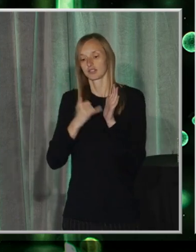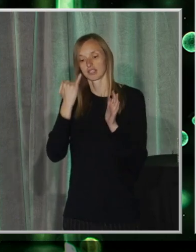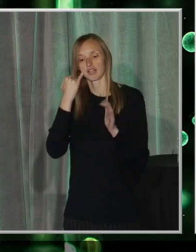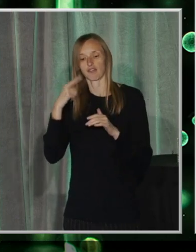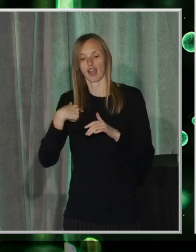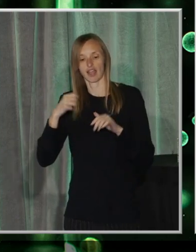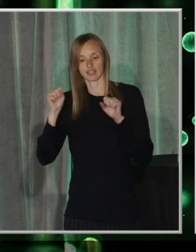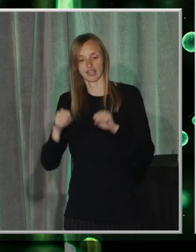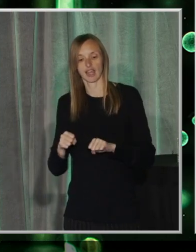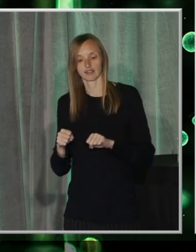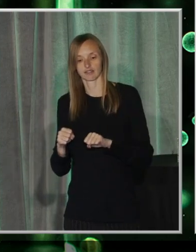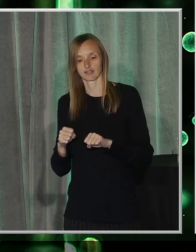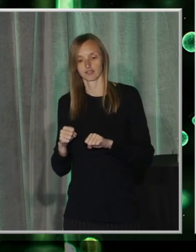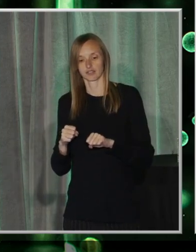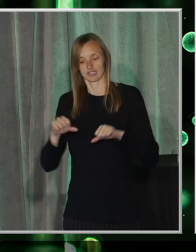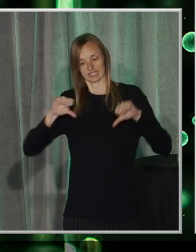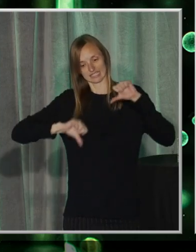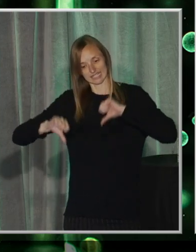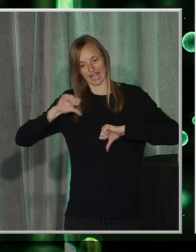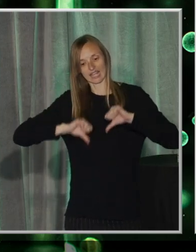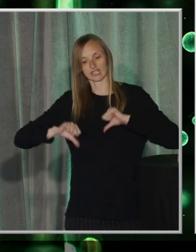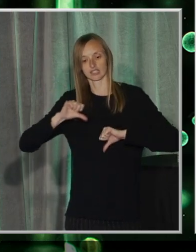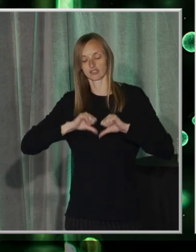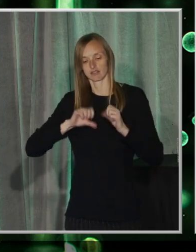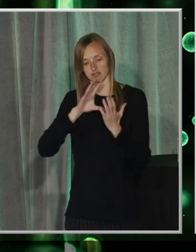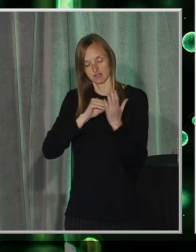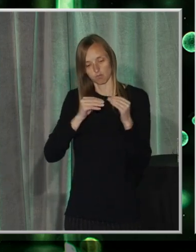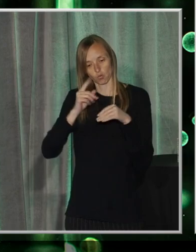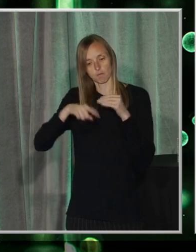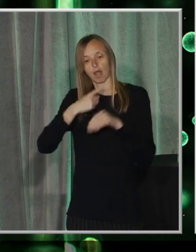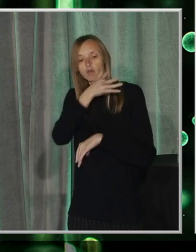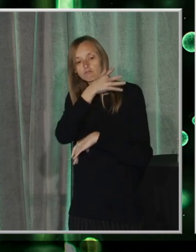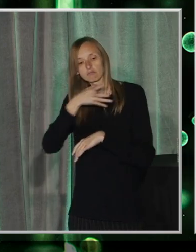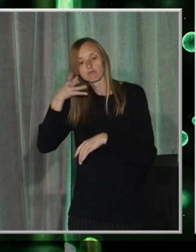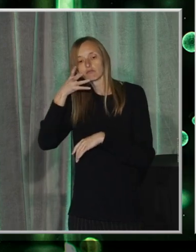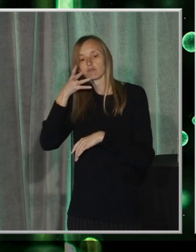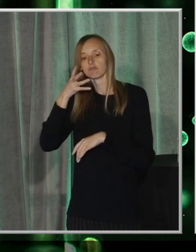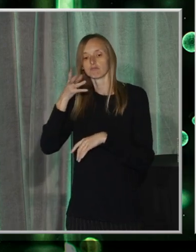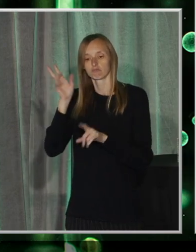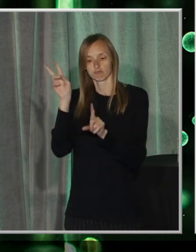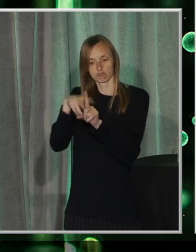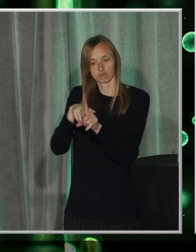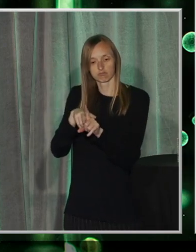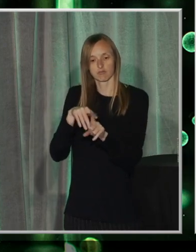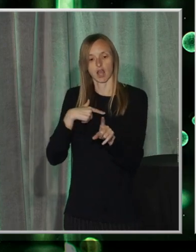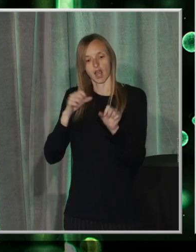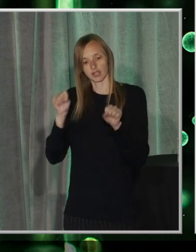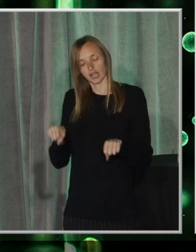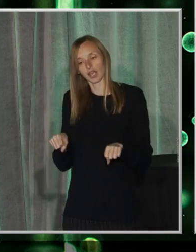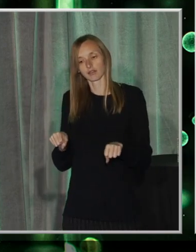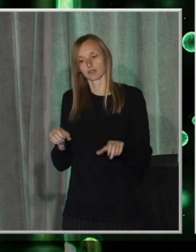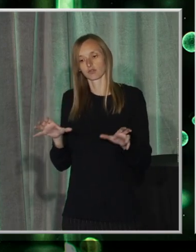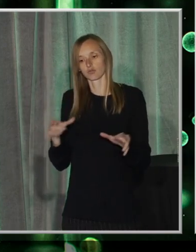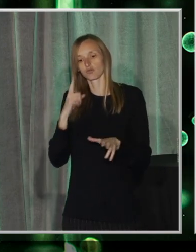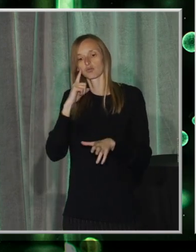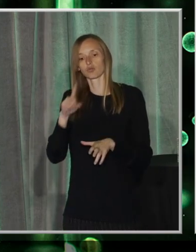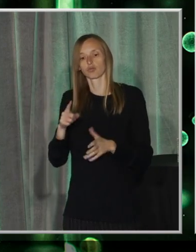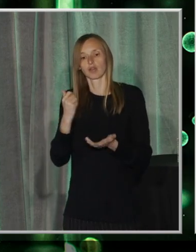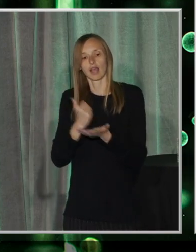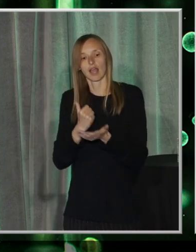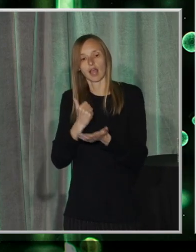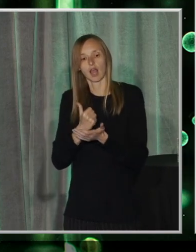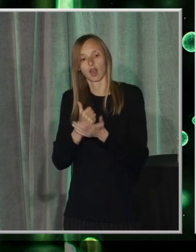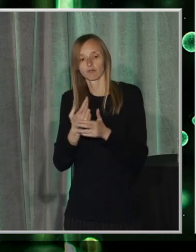and use the science and learn more about agriculture, there's something that I can do to just to help